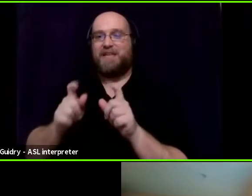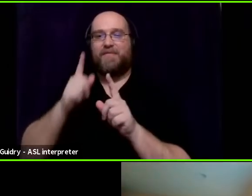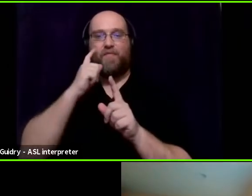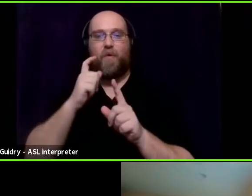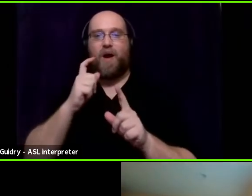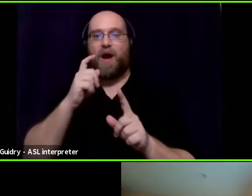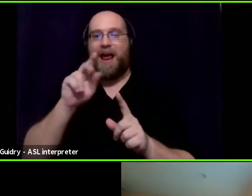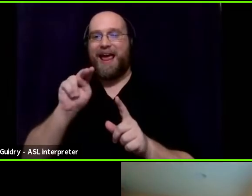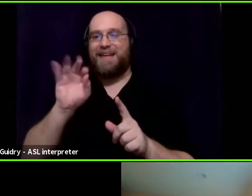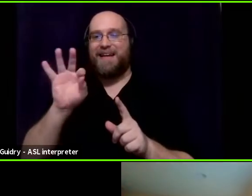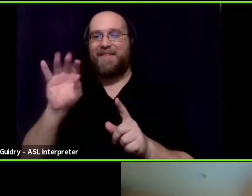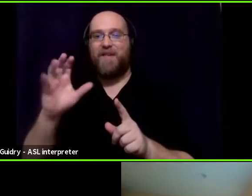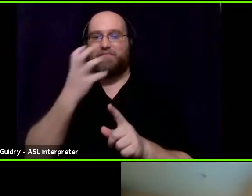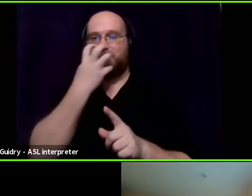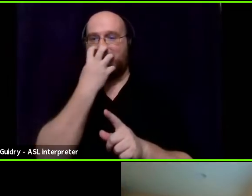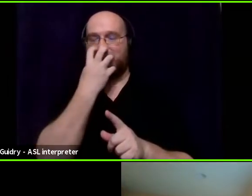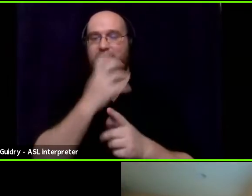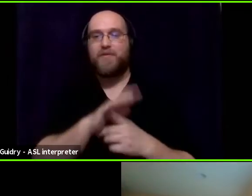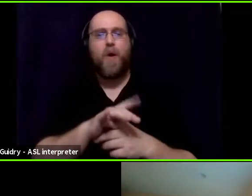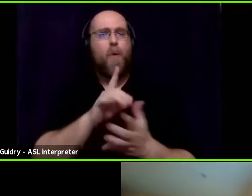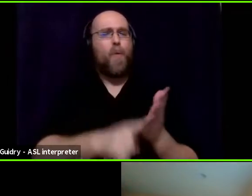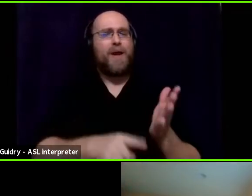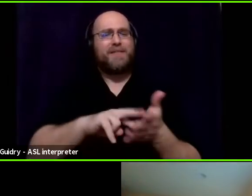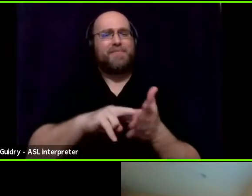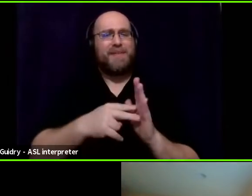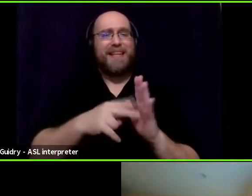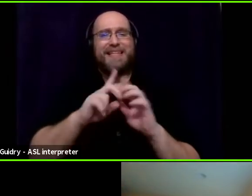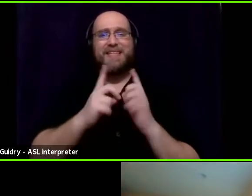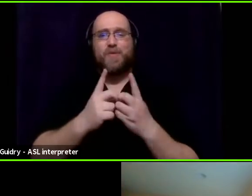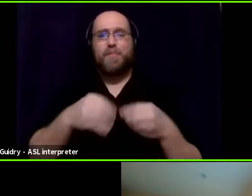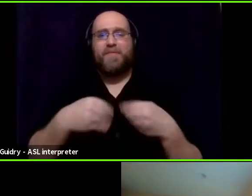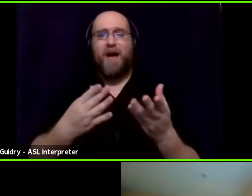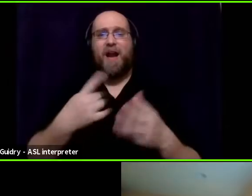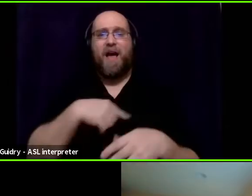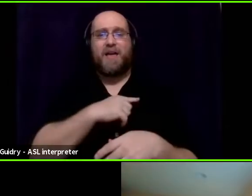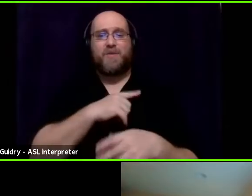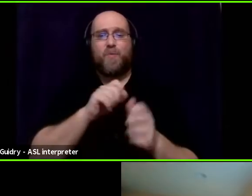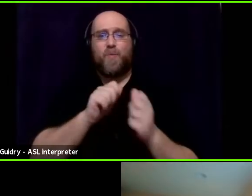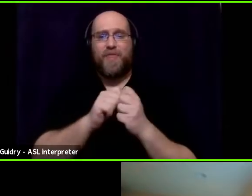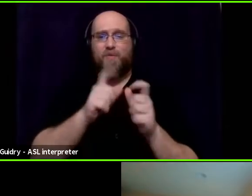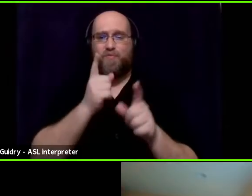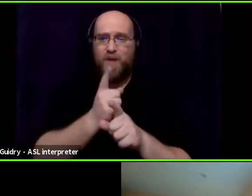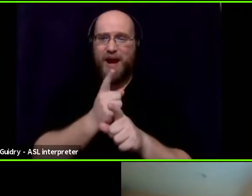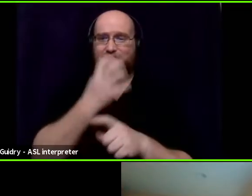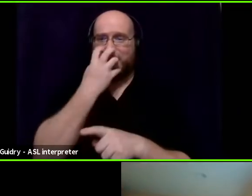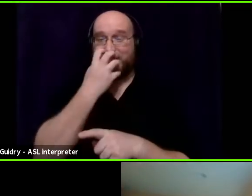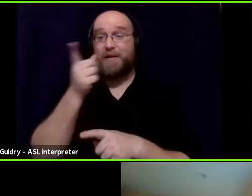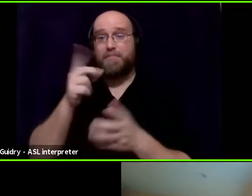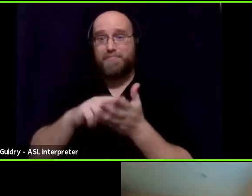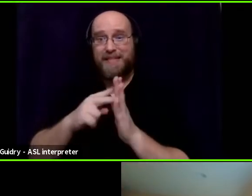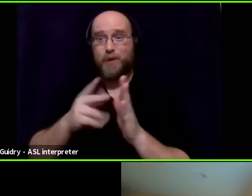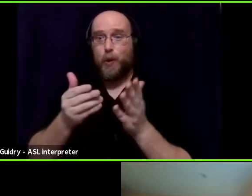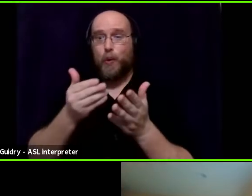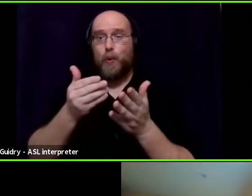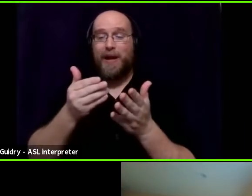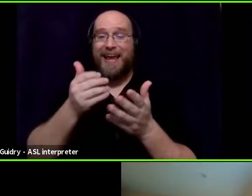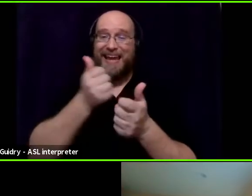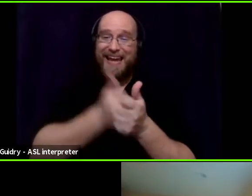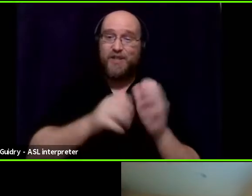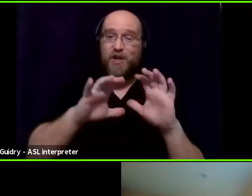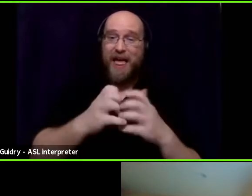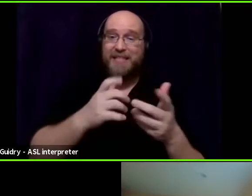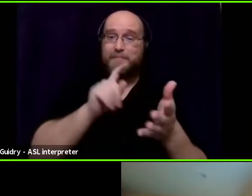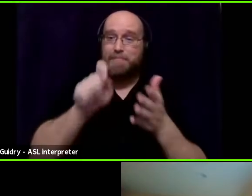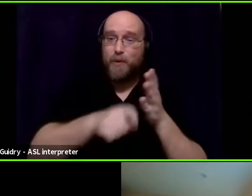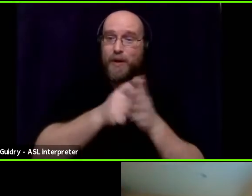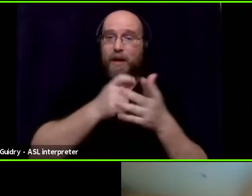that the district must provide us with the right mask? So she's asking, does she get a new mask every class period? Does she get one every day, once